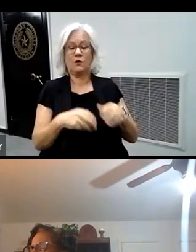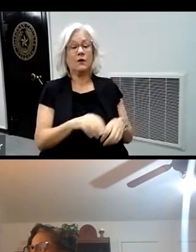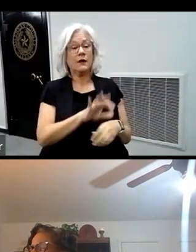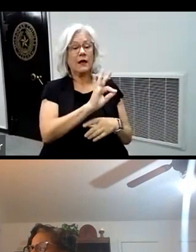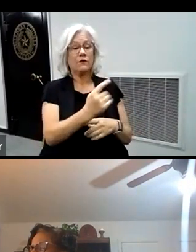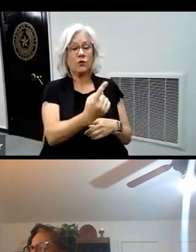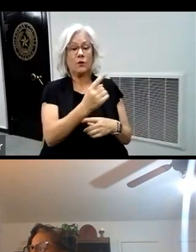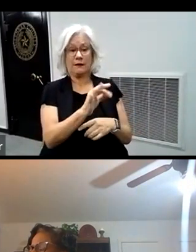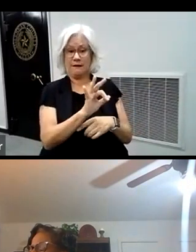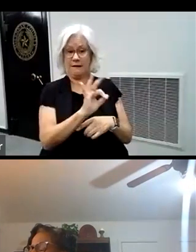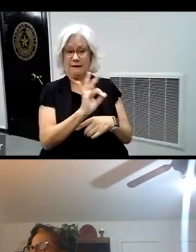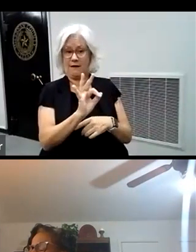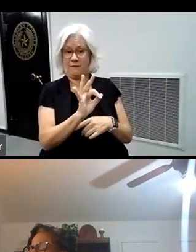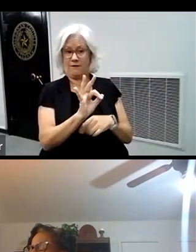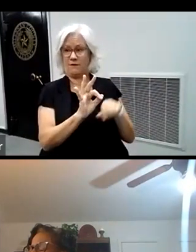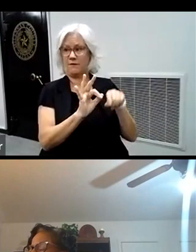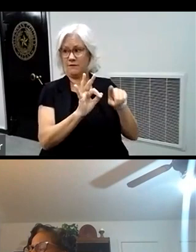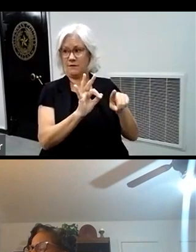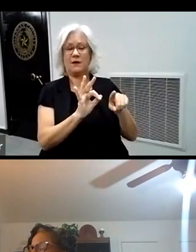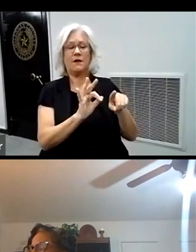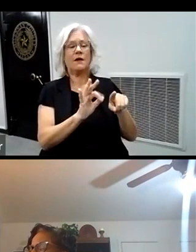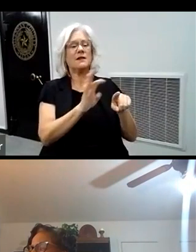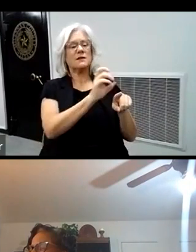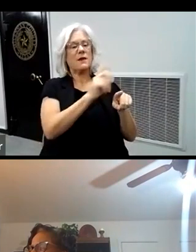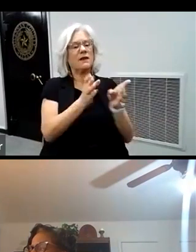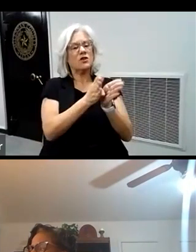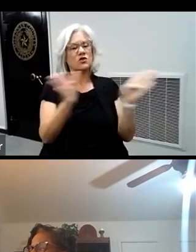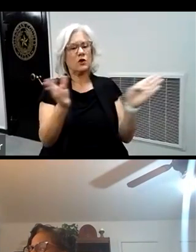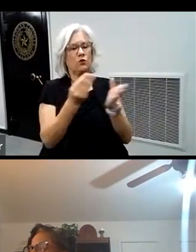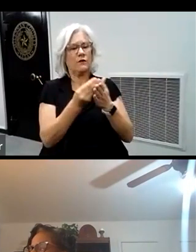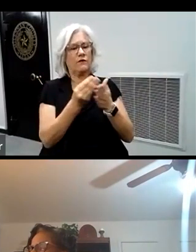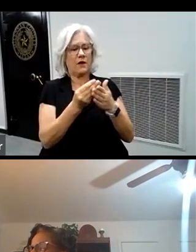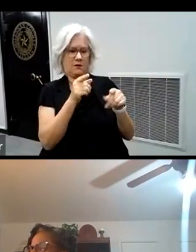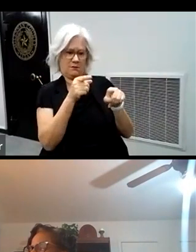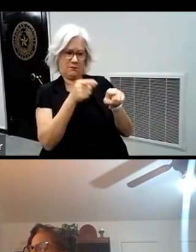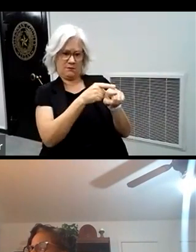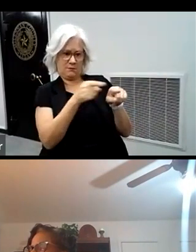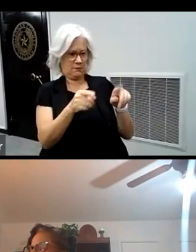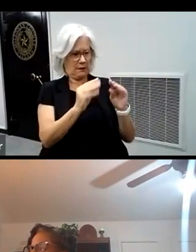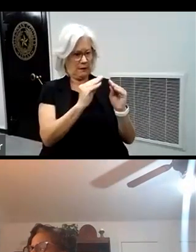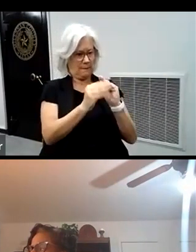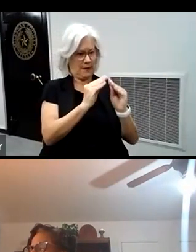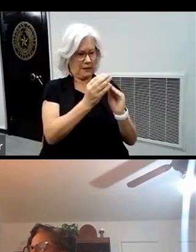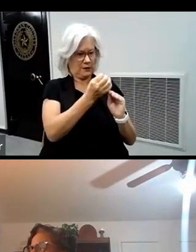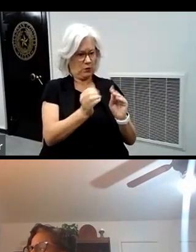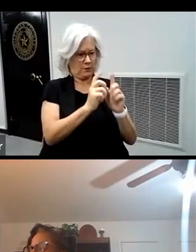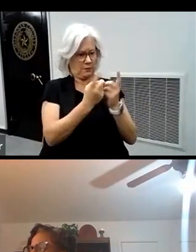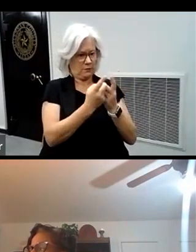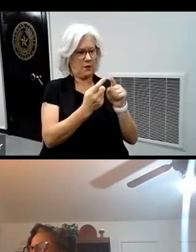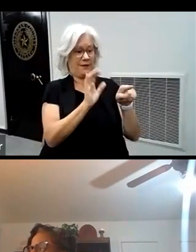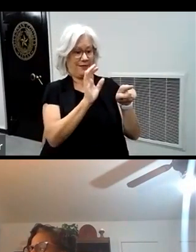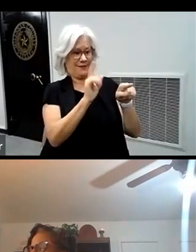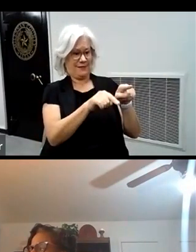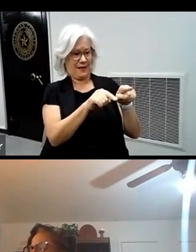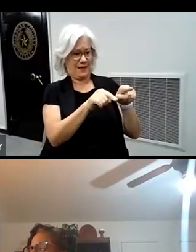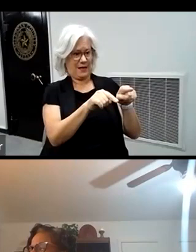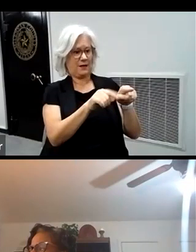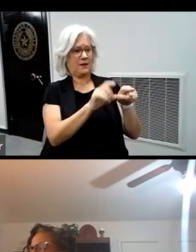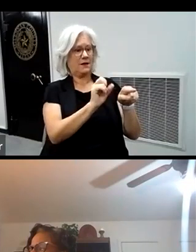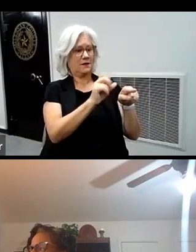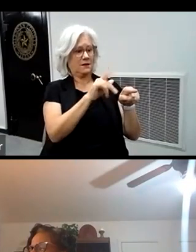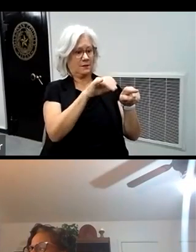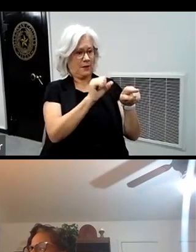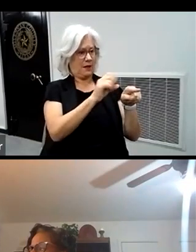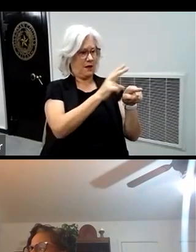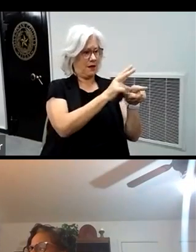F1F, this is back in the general fund. This is in the maintenance of equipment department, and they're requesting to move from supplies into